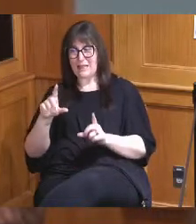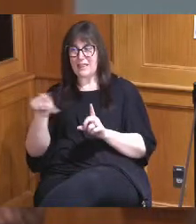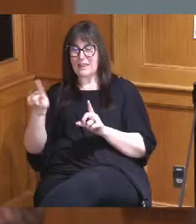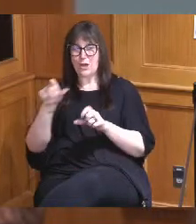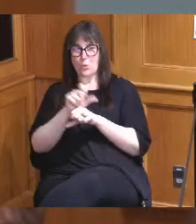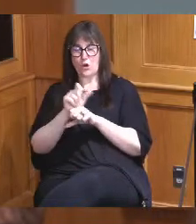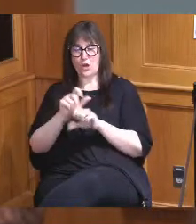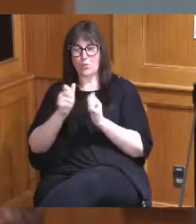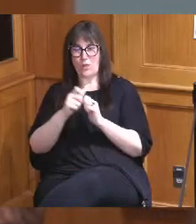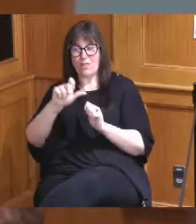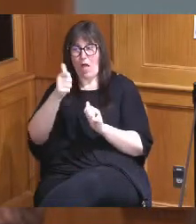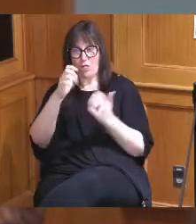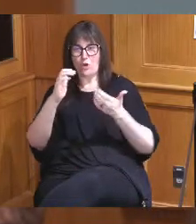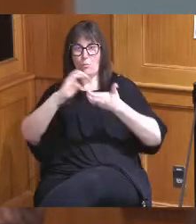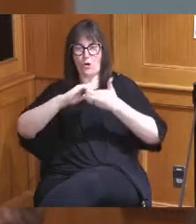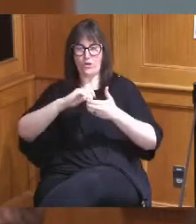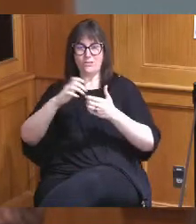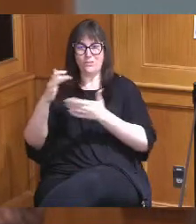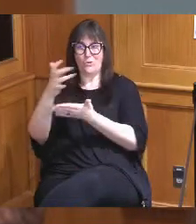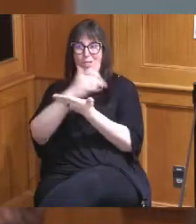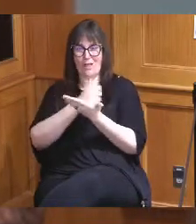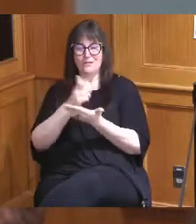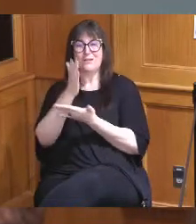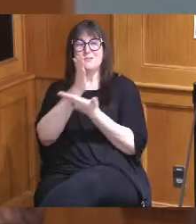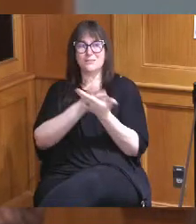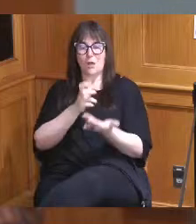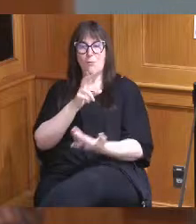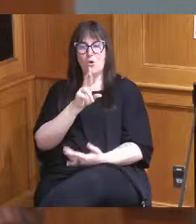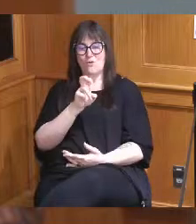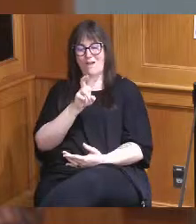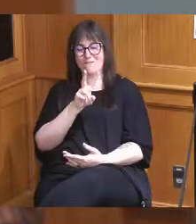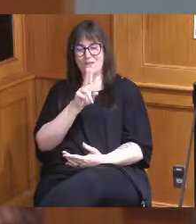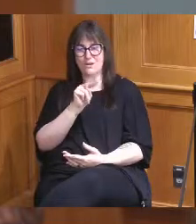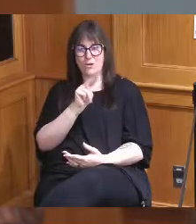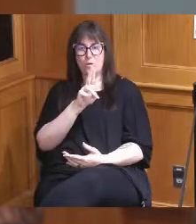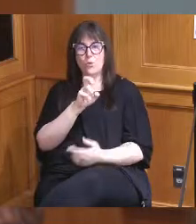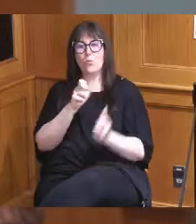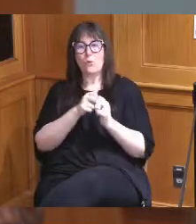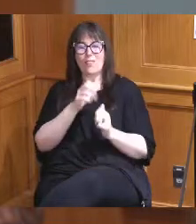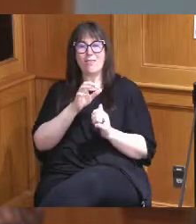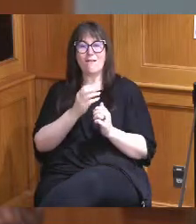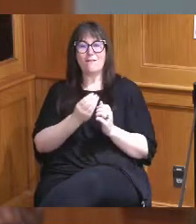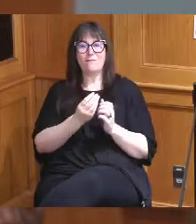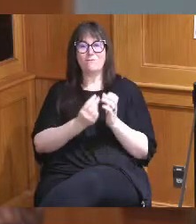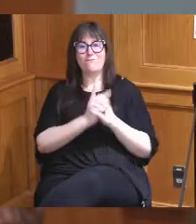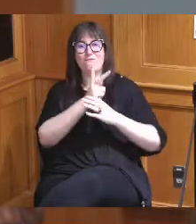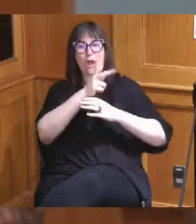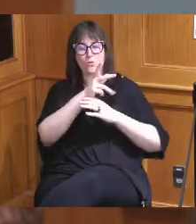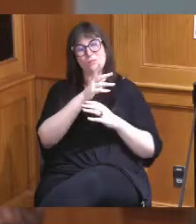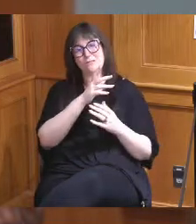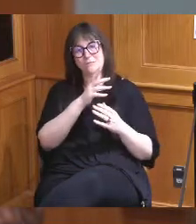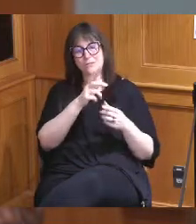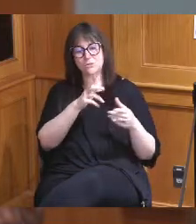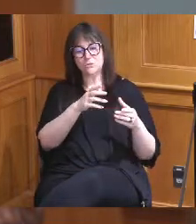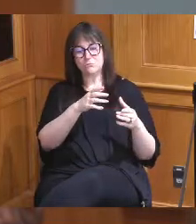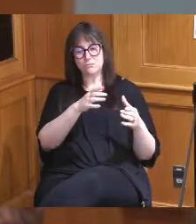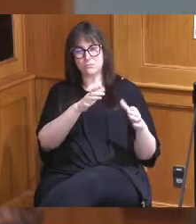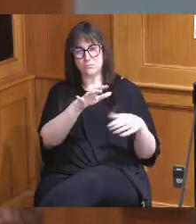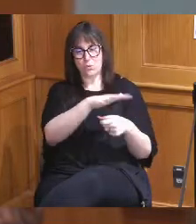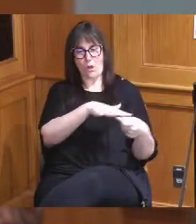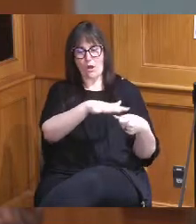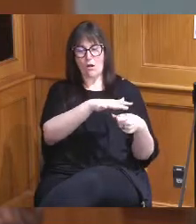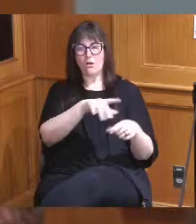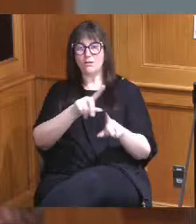to collect. And some of it's through revenues on Fountain Square and other things that then they put back into services. But that